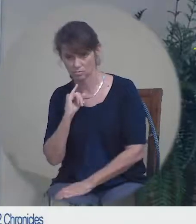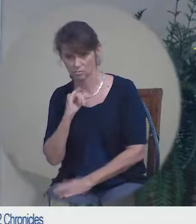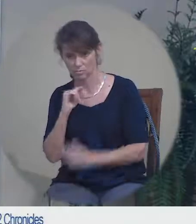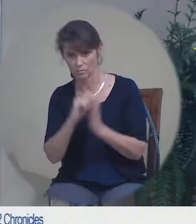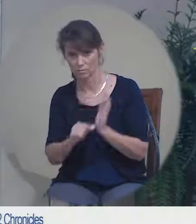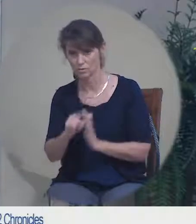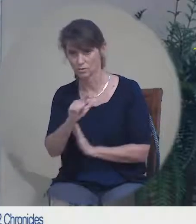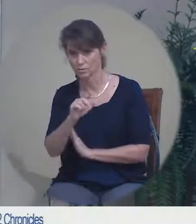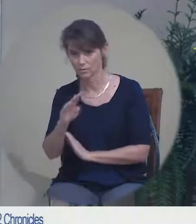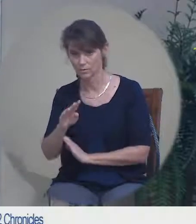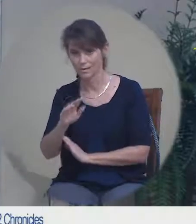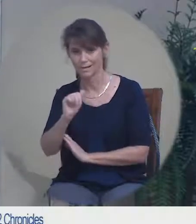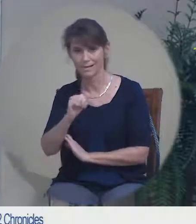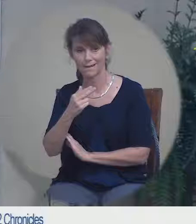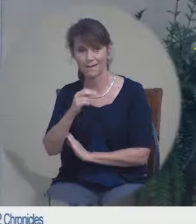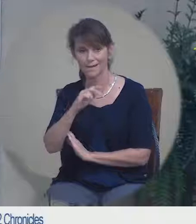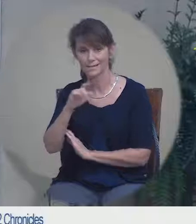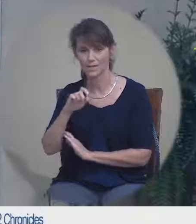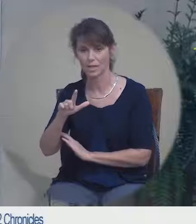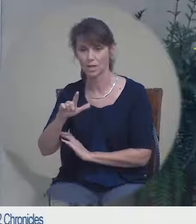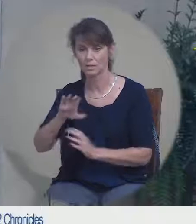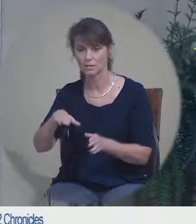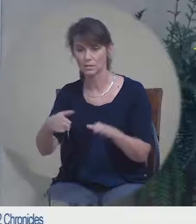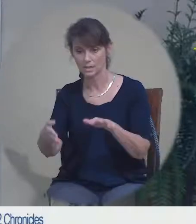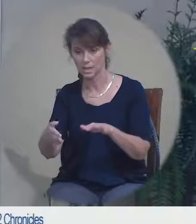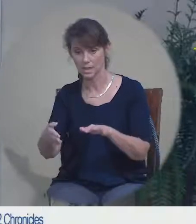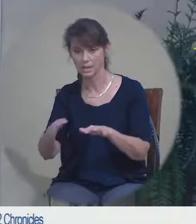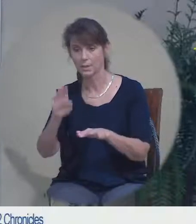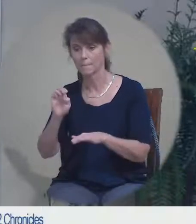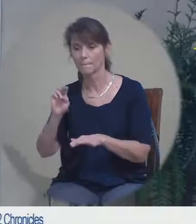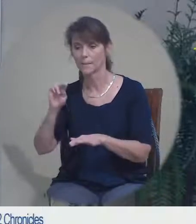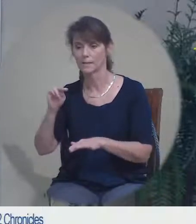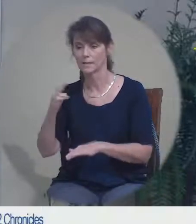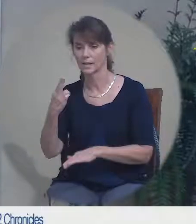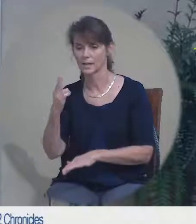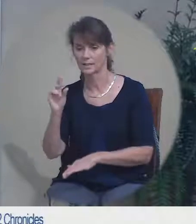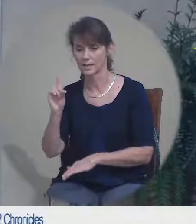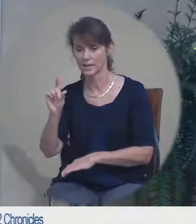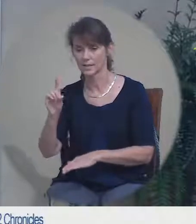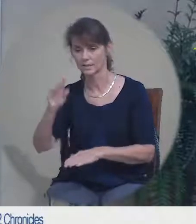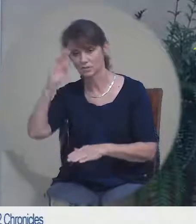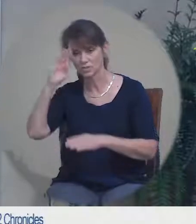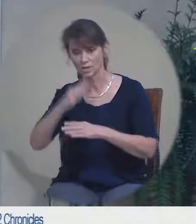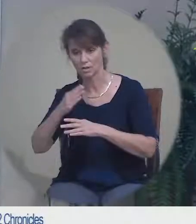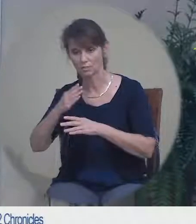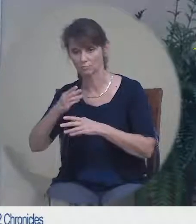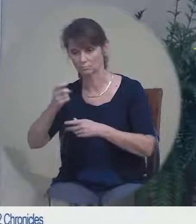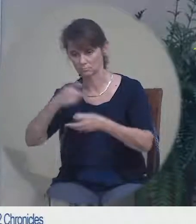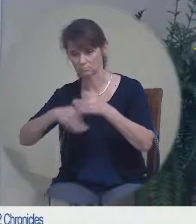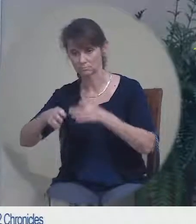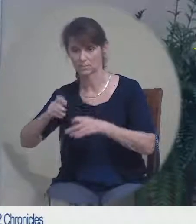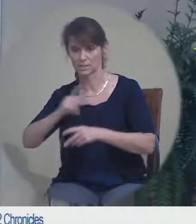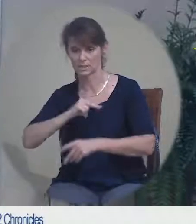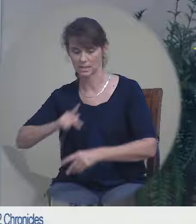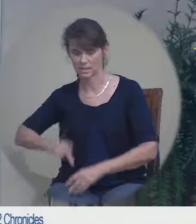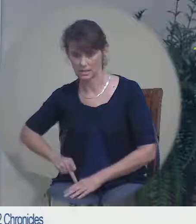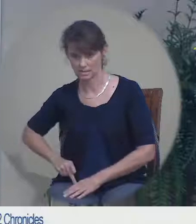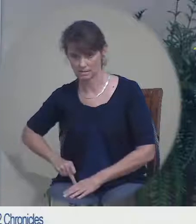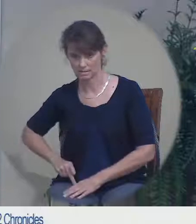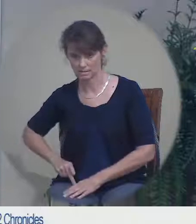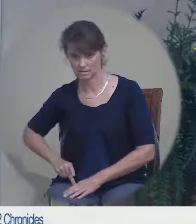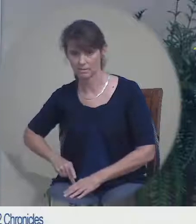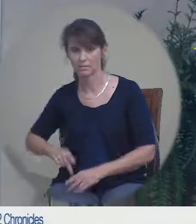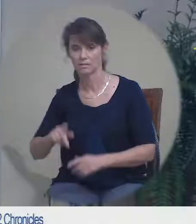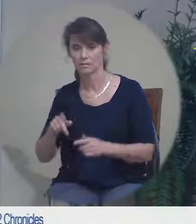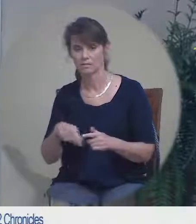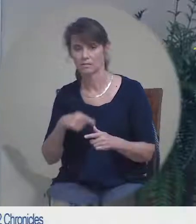when Hazael, king of Aram, died, Ben-Hadad, his son, became king in his place. Then Jehoash, the son of Jehoahaz, took